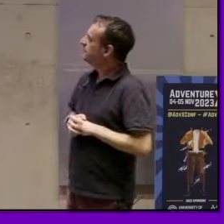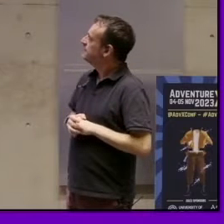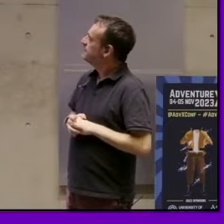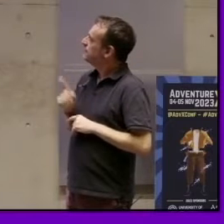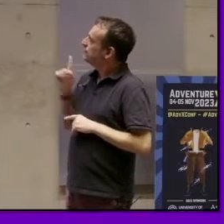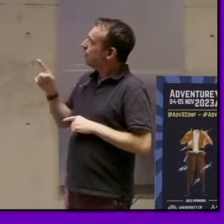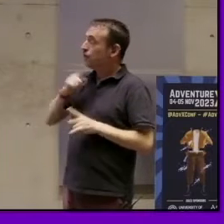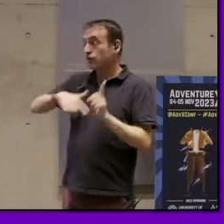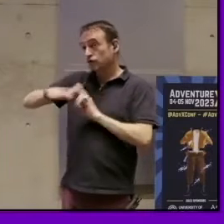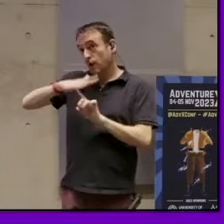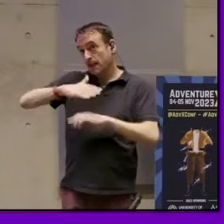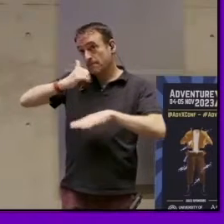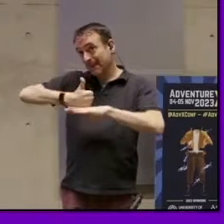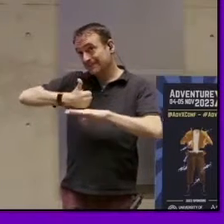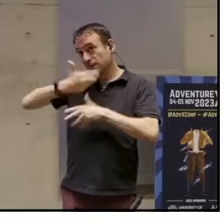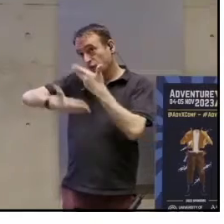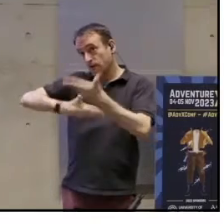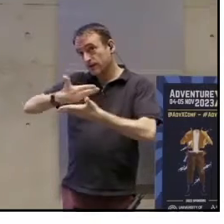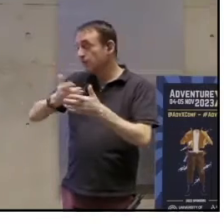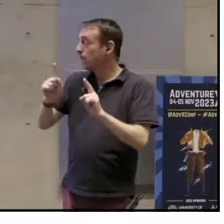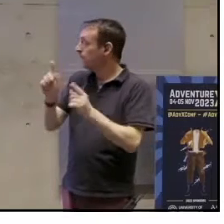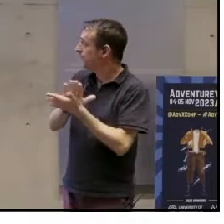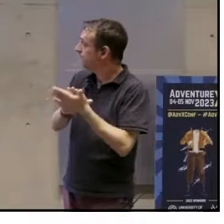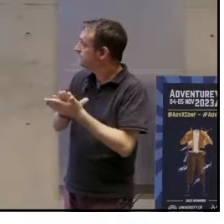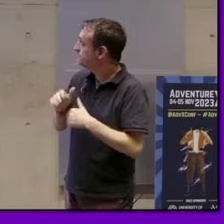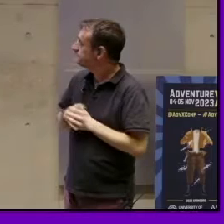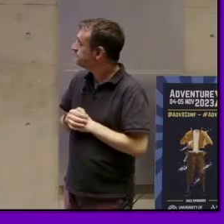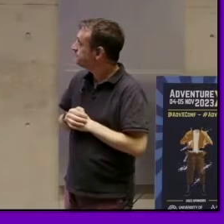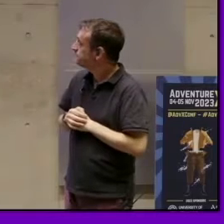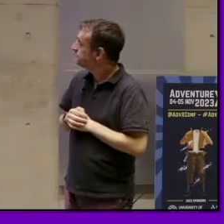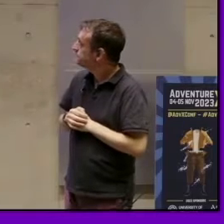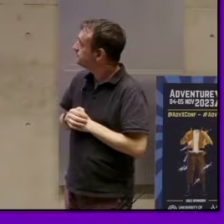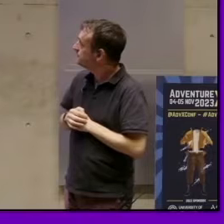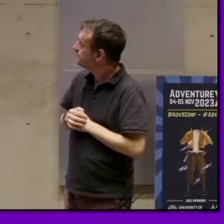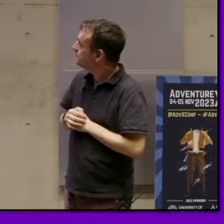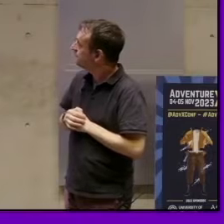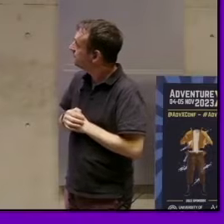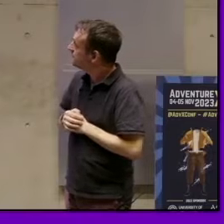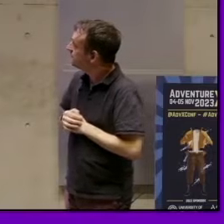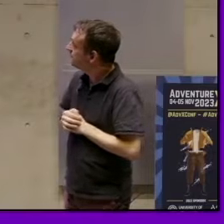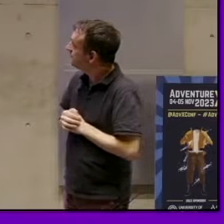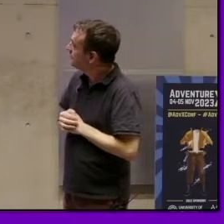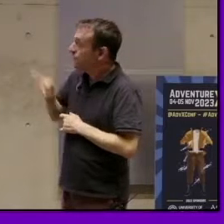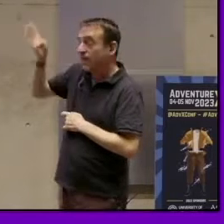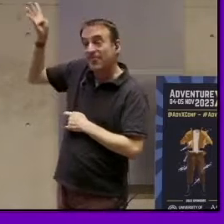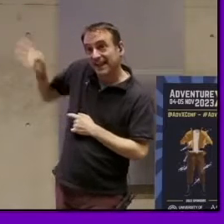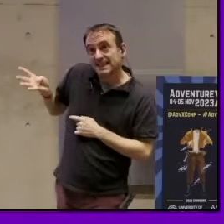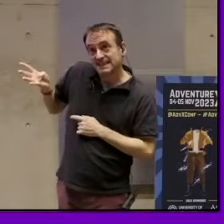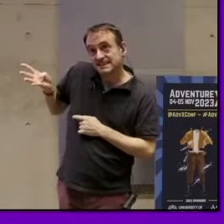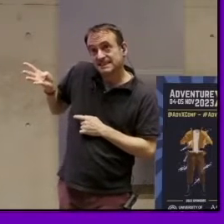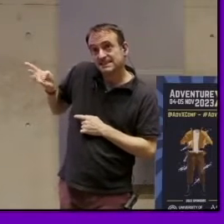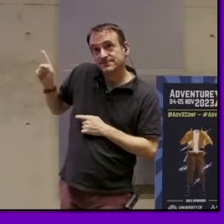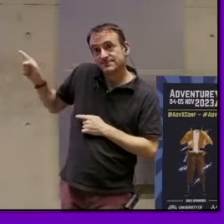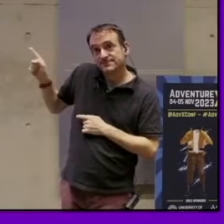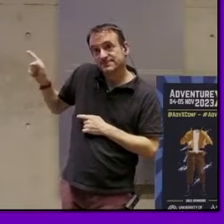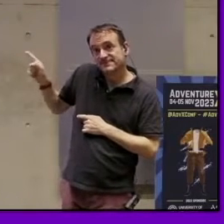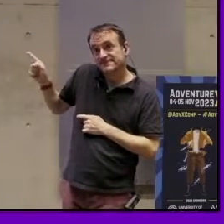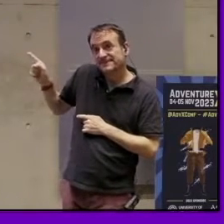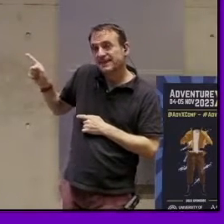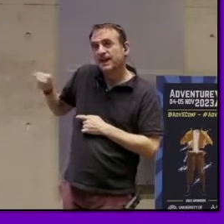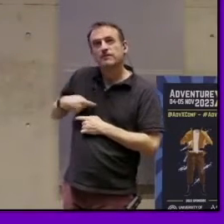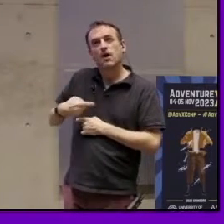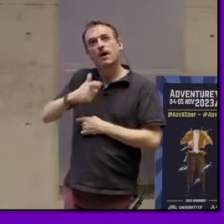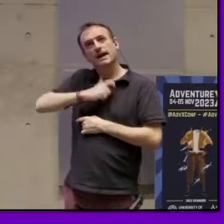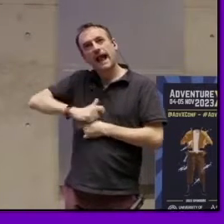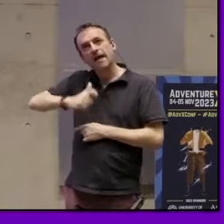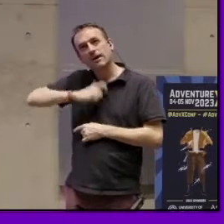So yeah, okay, all right, I know that's a cheat. All right, so let's sort of look. Sorry. So it's these things, all right? Again, it's an examination of character through